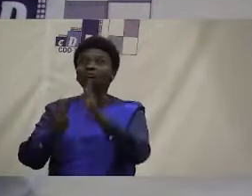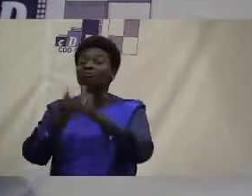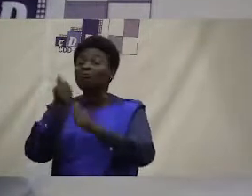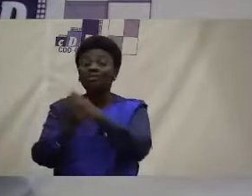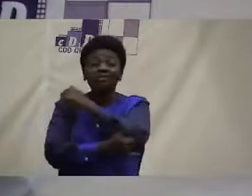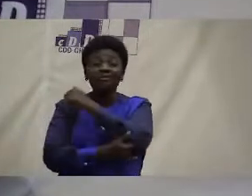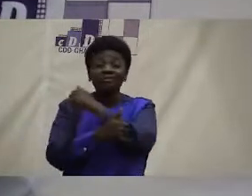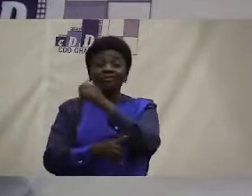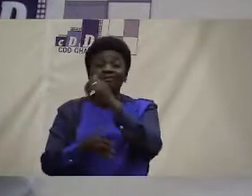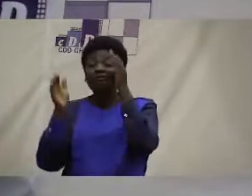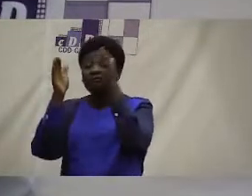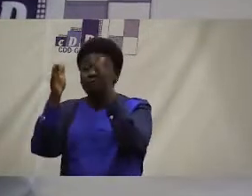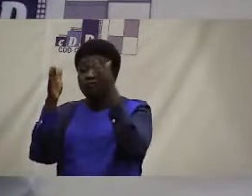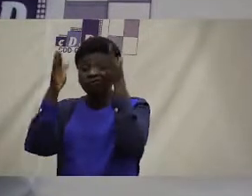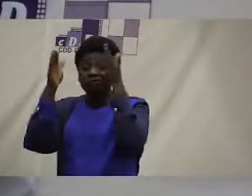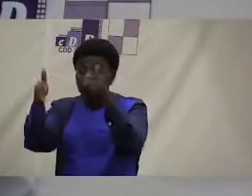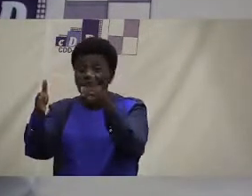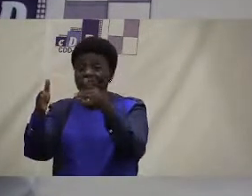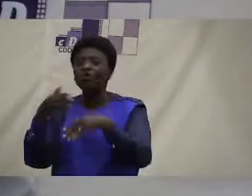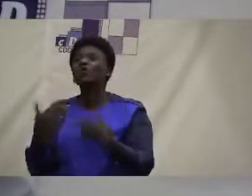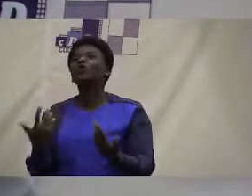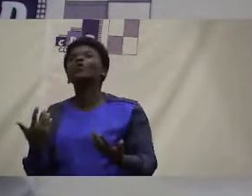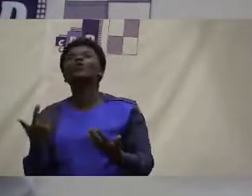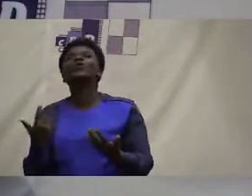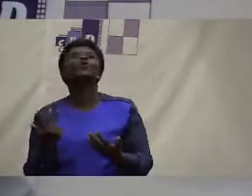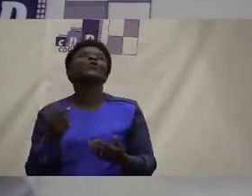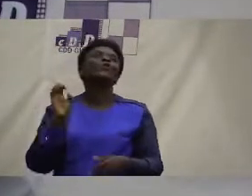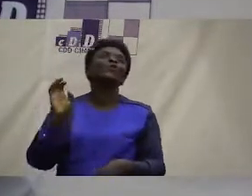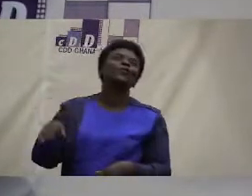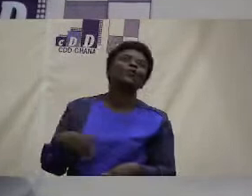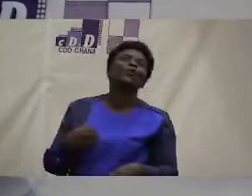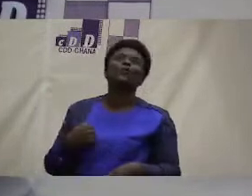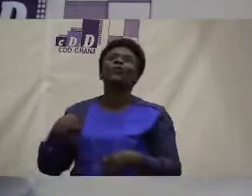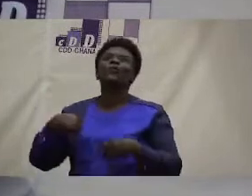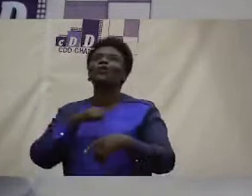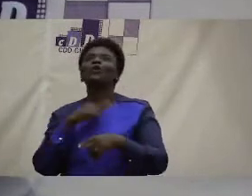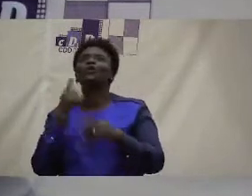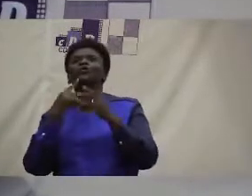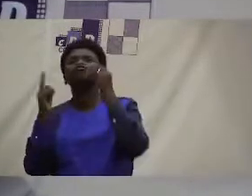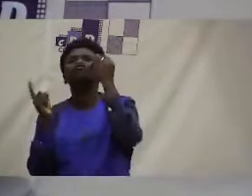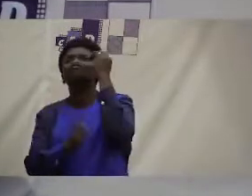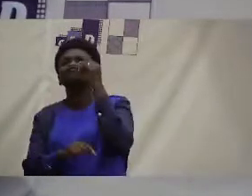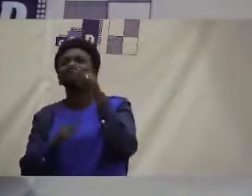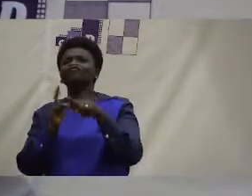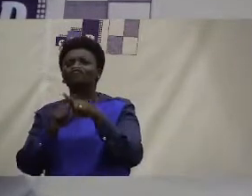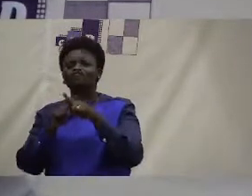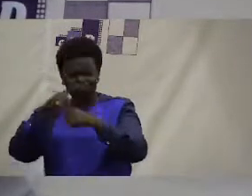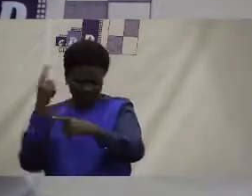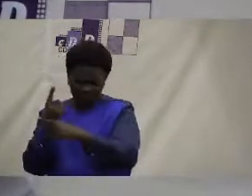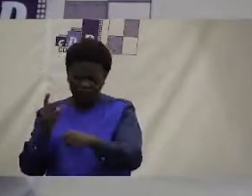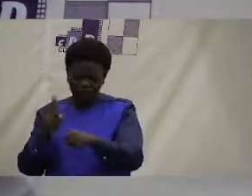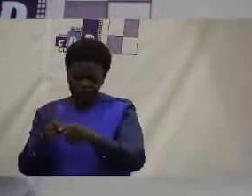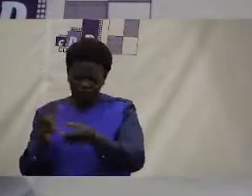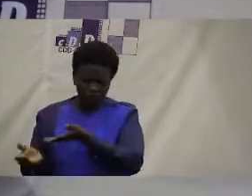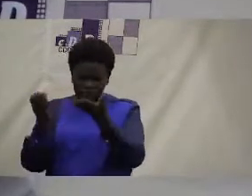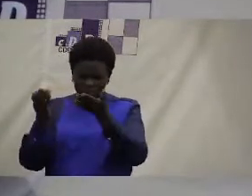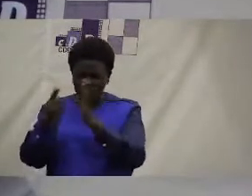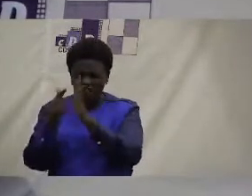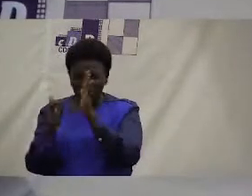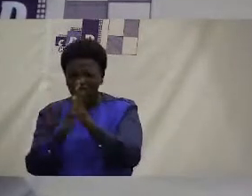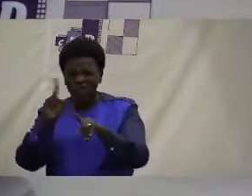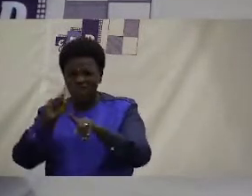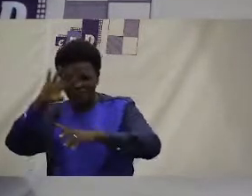more on this as, oh, we are just going to sanction, we are going to deal with them, we are going to create laws and throw everybody